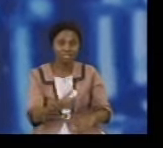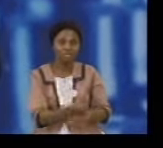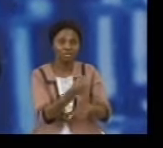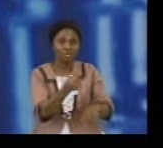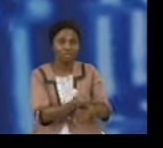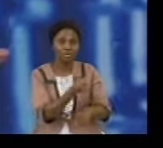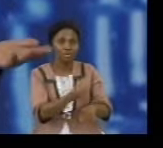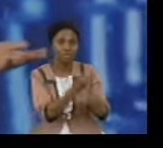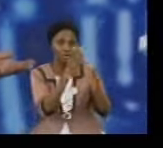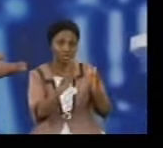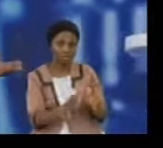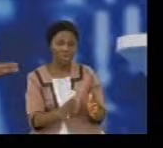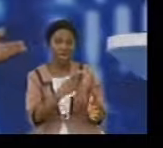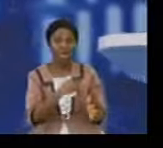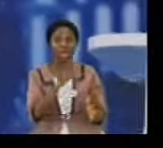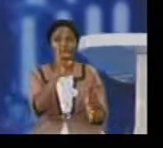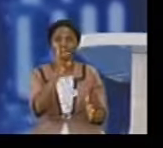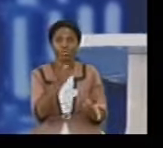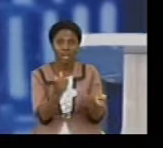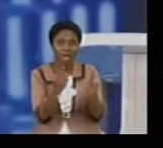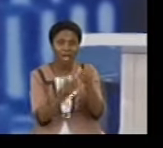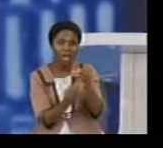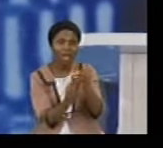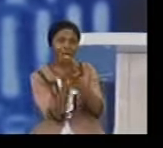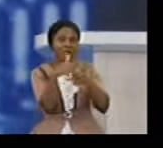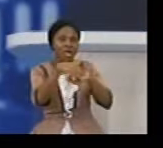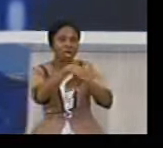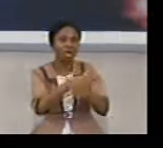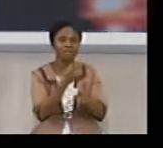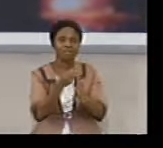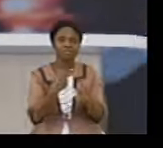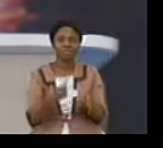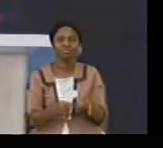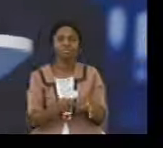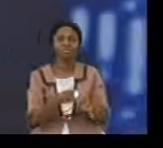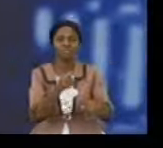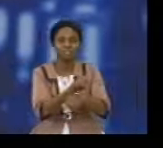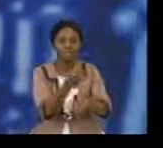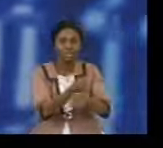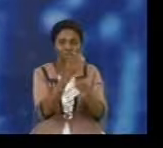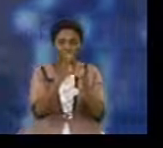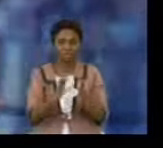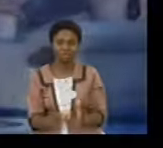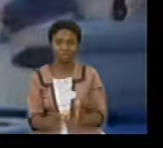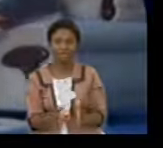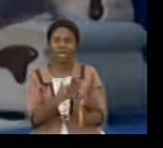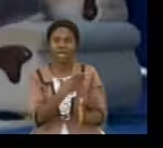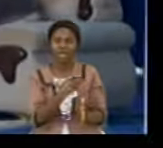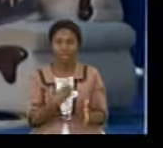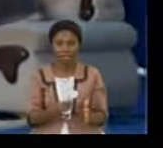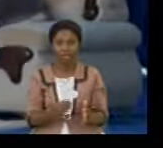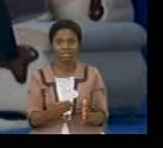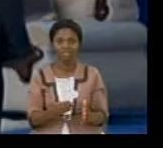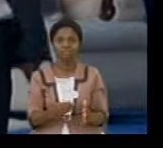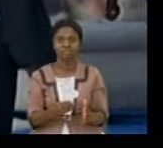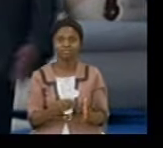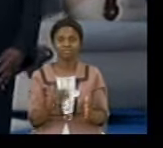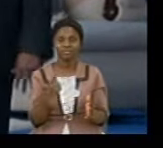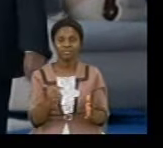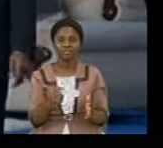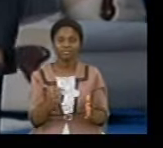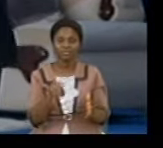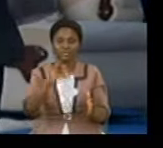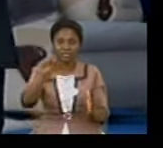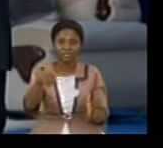rock, them who, the children of Israel, by River Jordan, that at the feet of the priest head on Jordan,